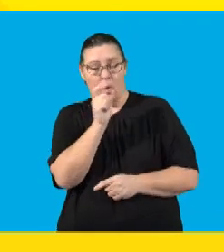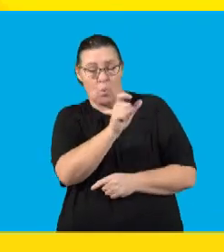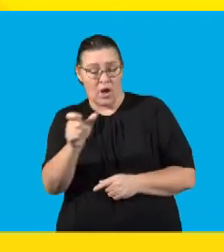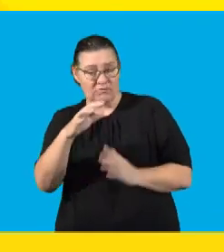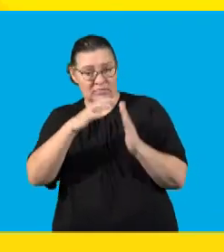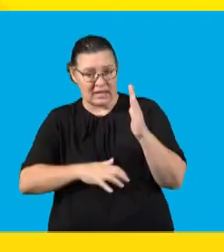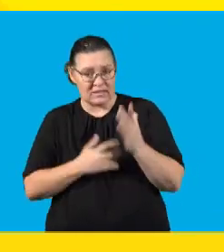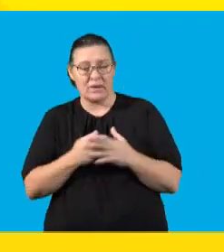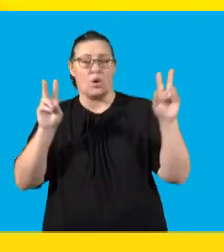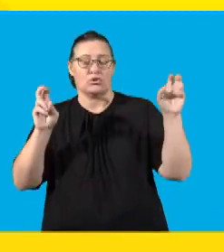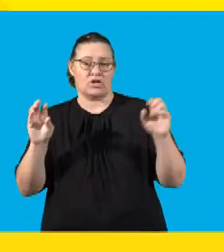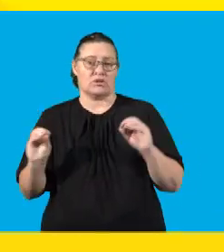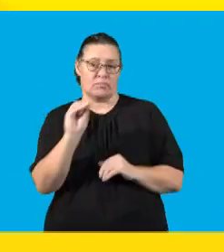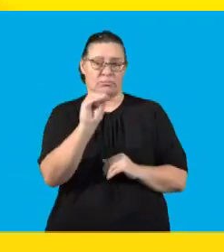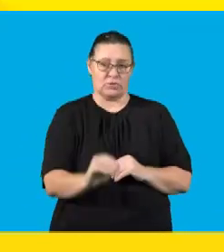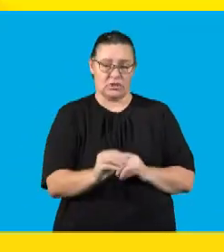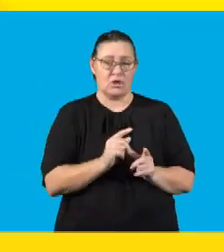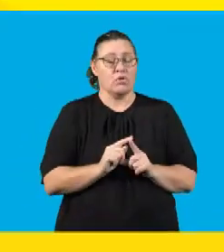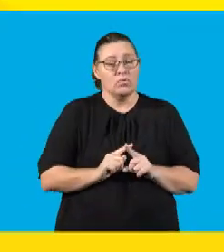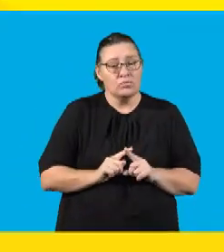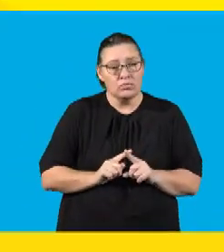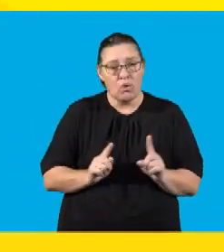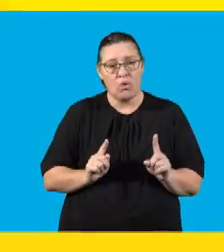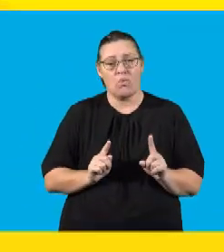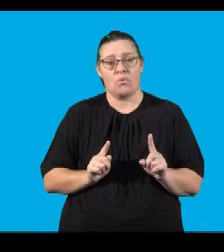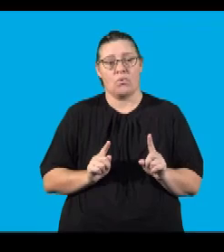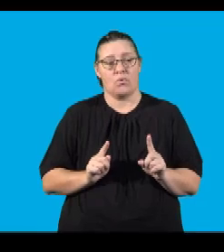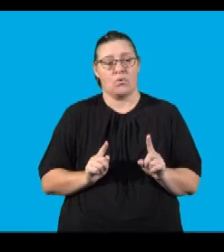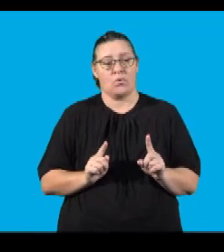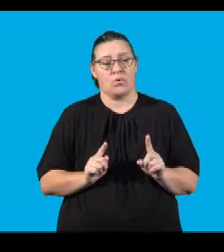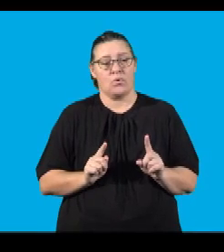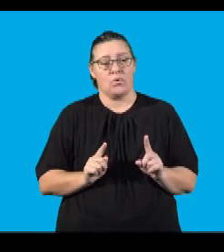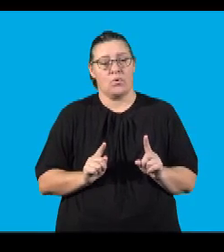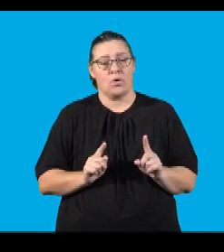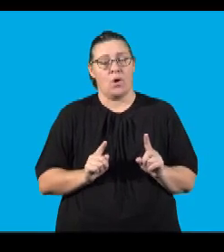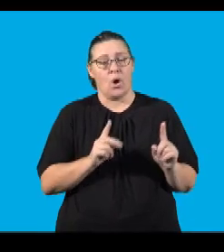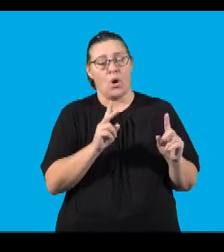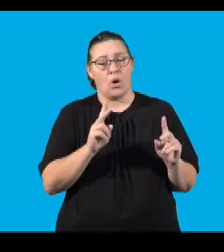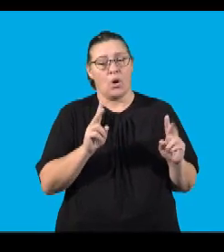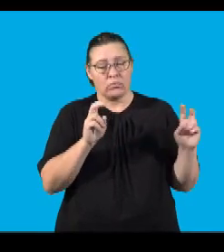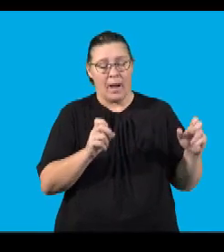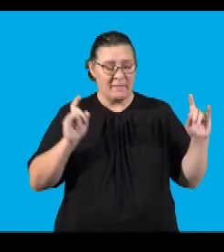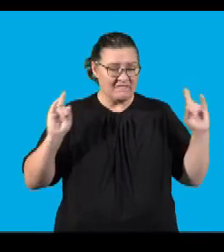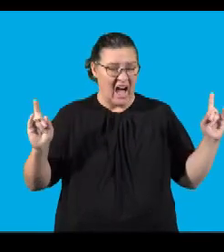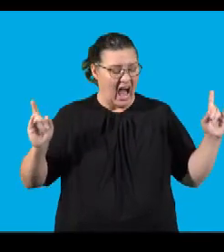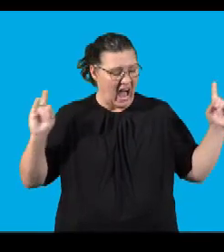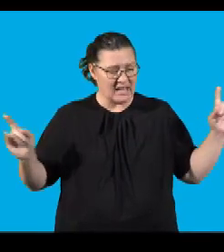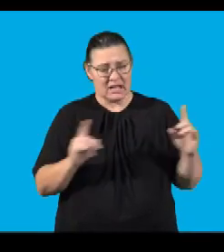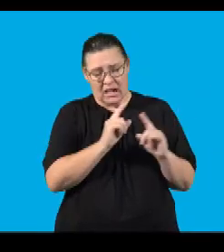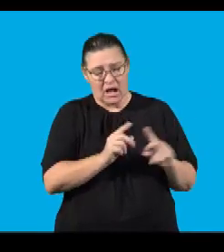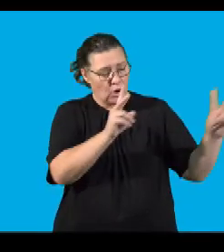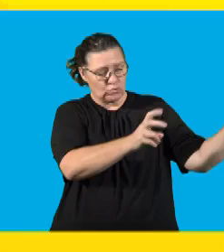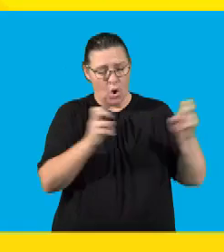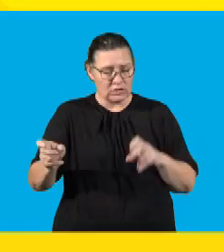words from the text, please put them in quotation marks and don't, this links to our next topic, don't quote gigantic chunks